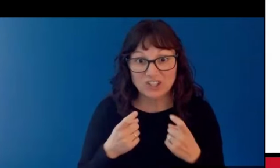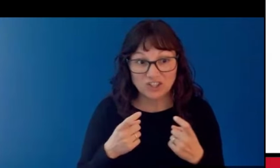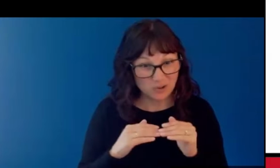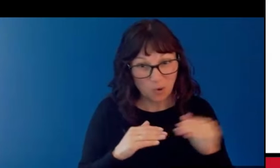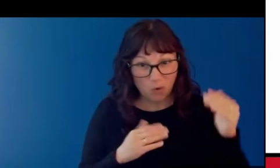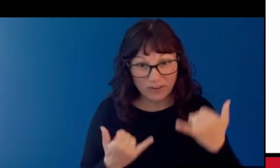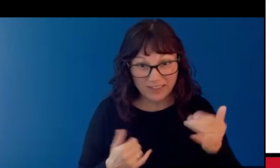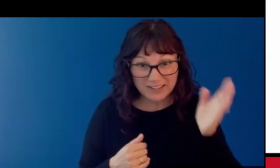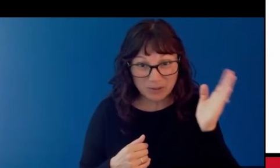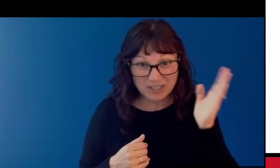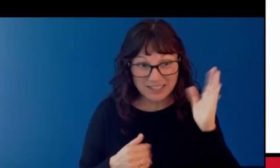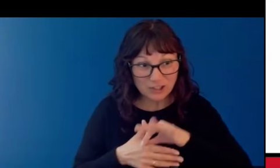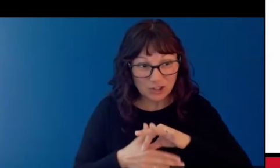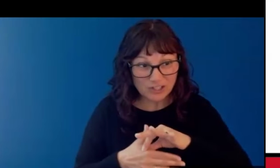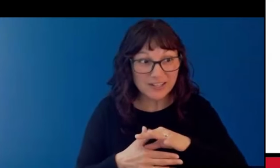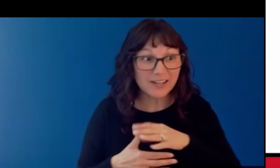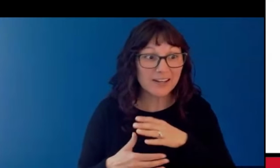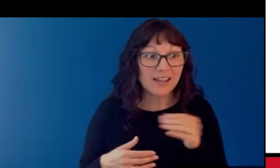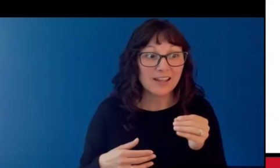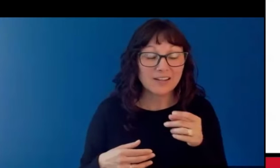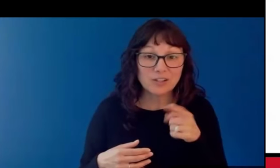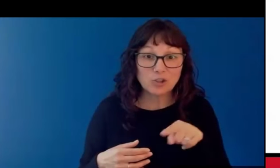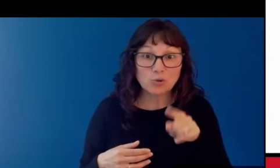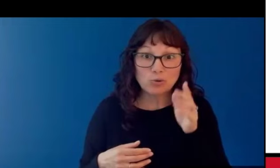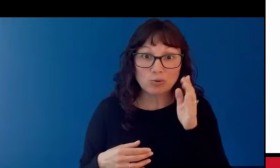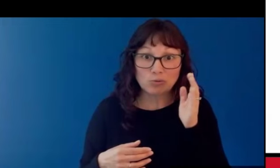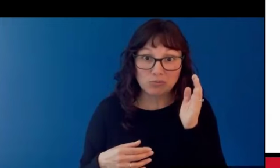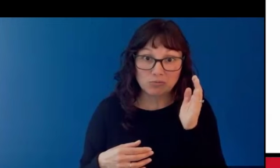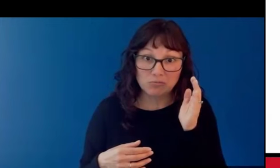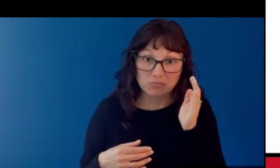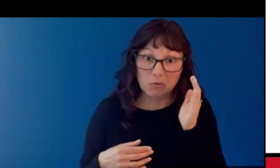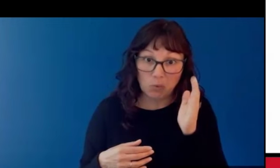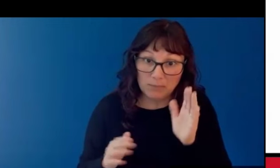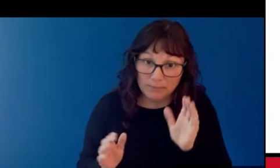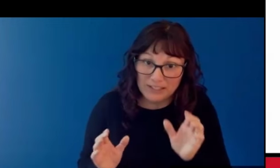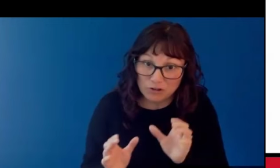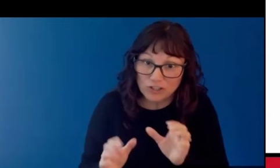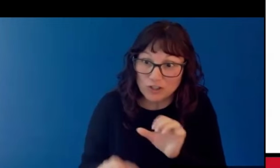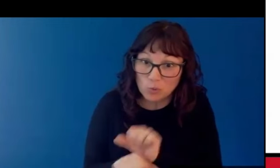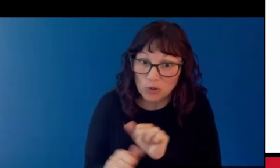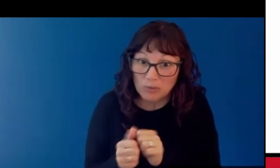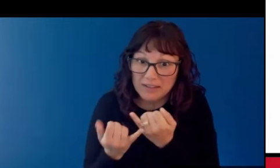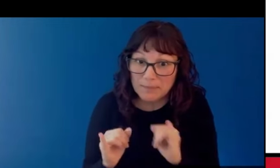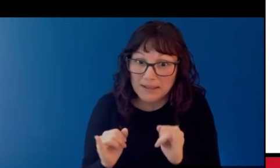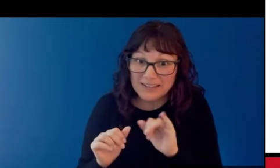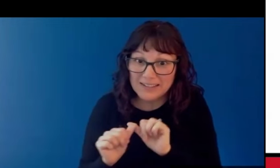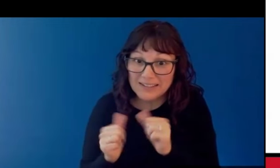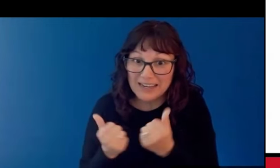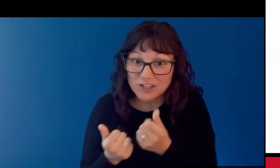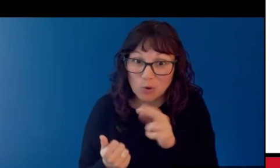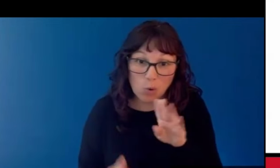presentation itself, and you are going to be encouraged to work with an independent agent or broker